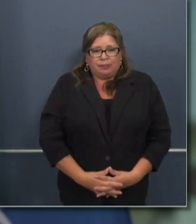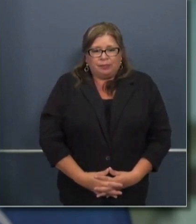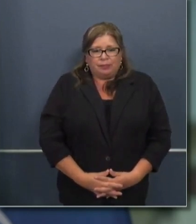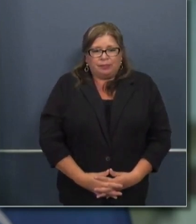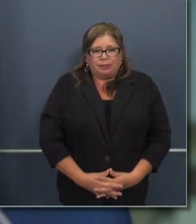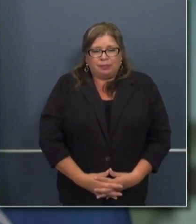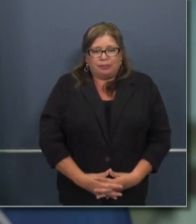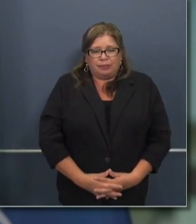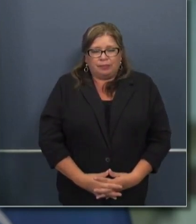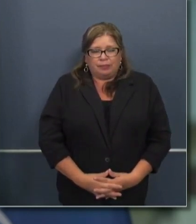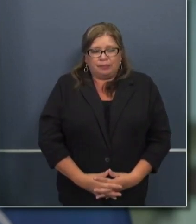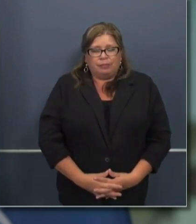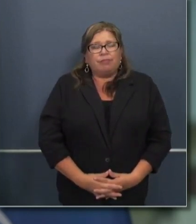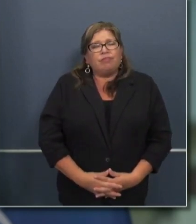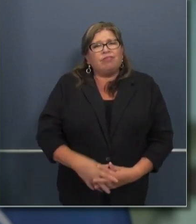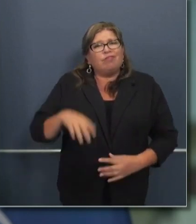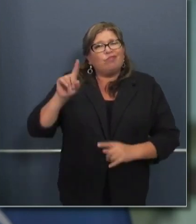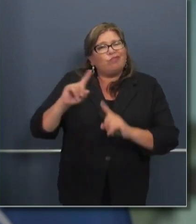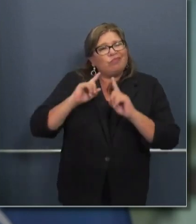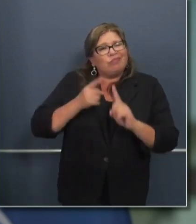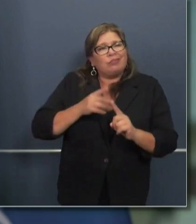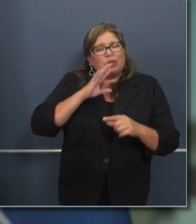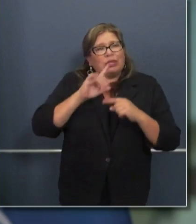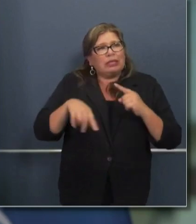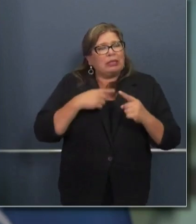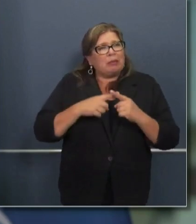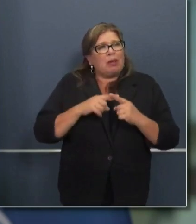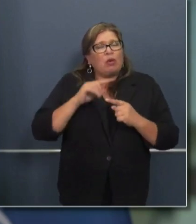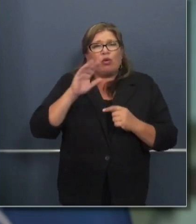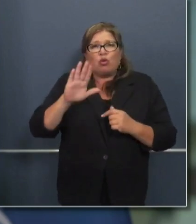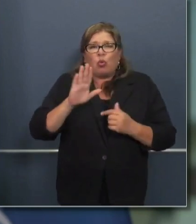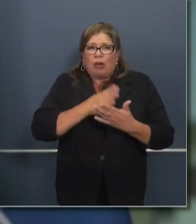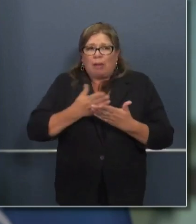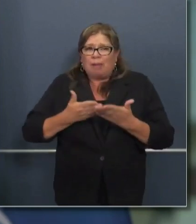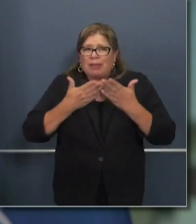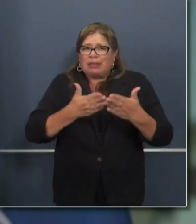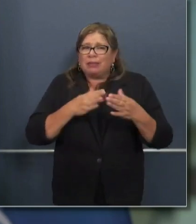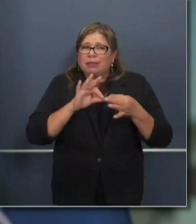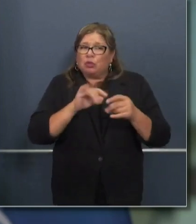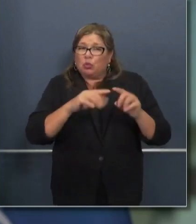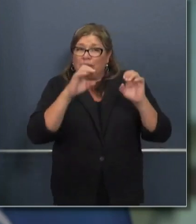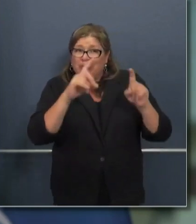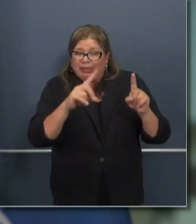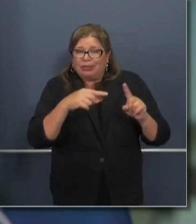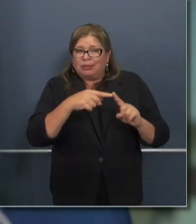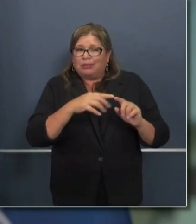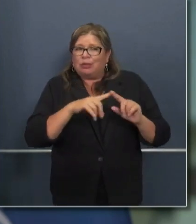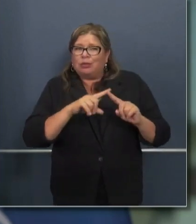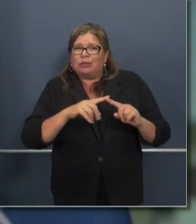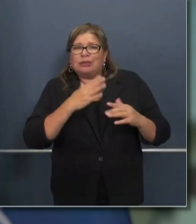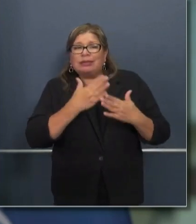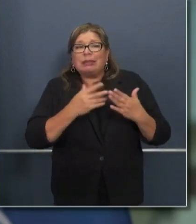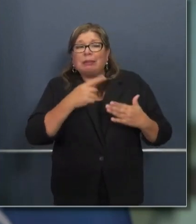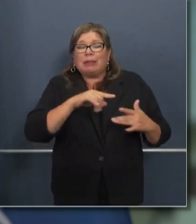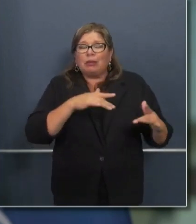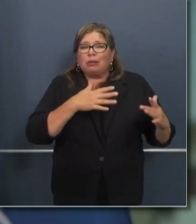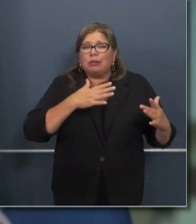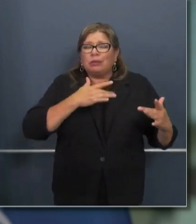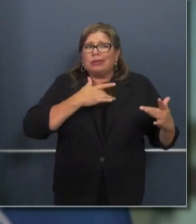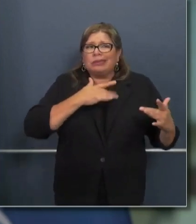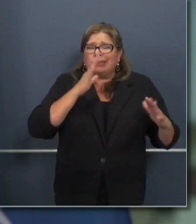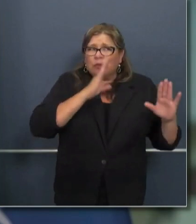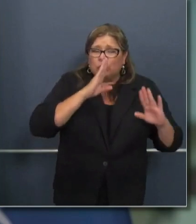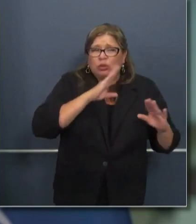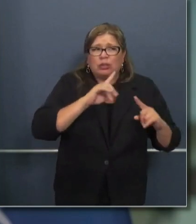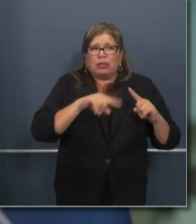mentioned teachers, a provision against layoffs. I was wondering if you could give a few more details on what some of those anxieties are being relieved by